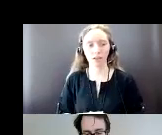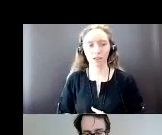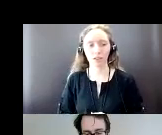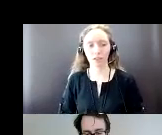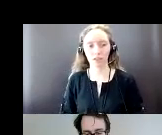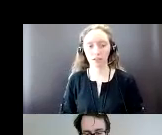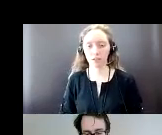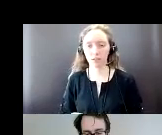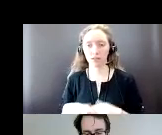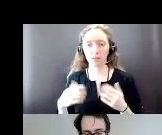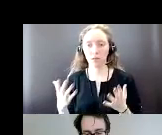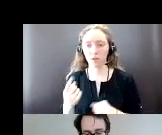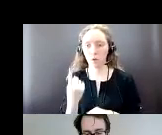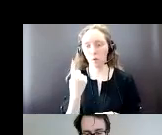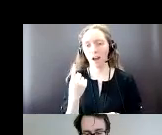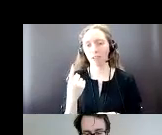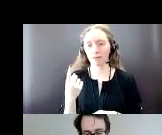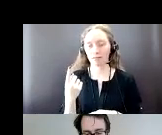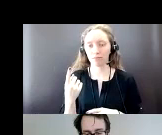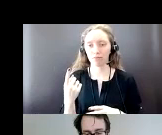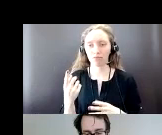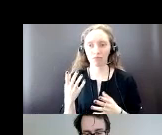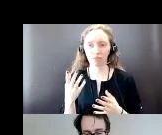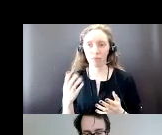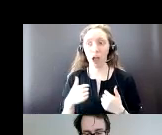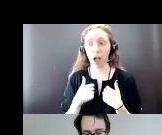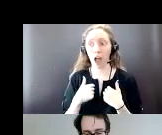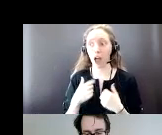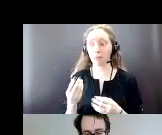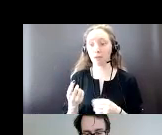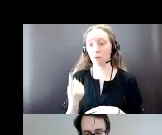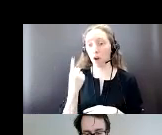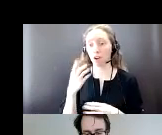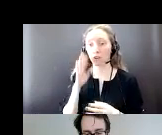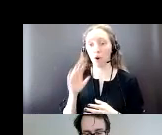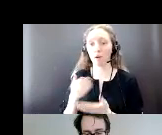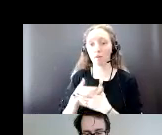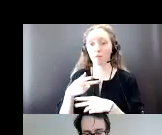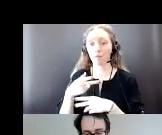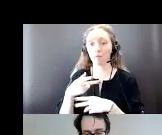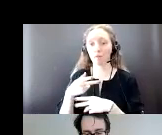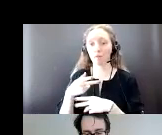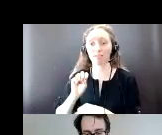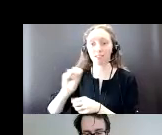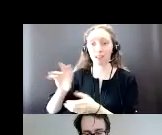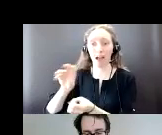of their suppliers and they change your bank account information and they need a large wire transfer to be sent to an alternate